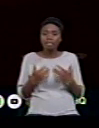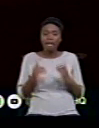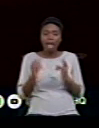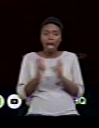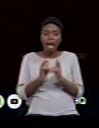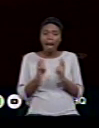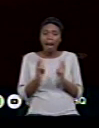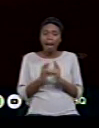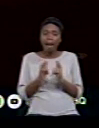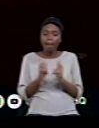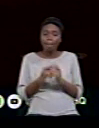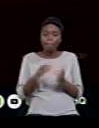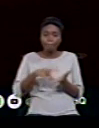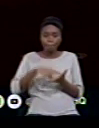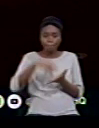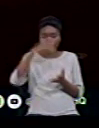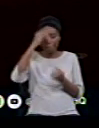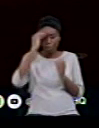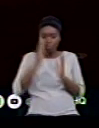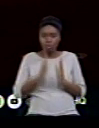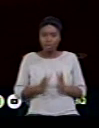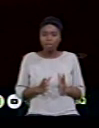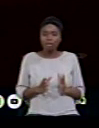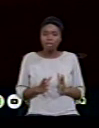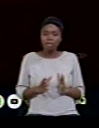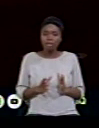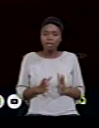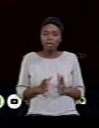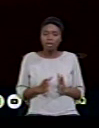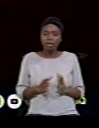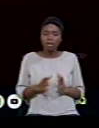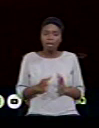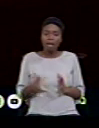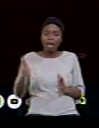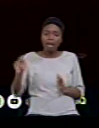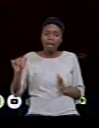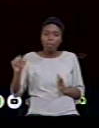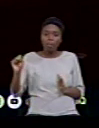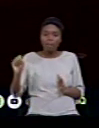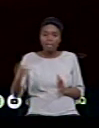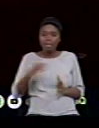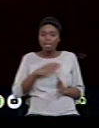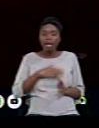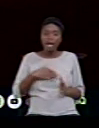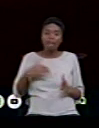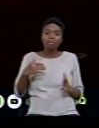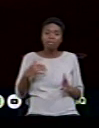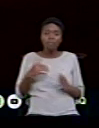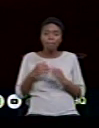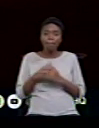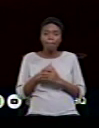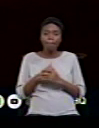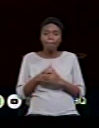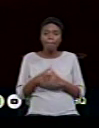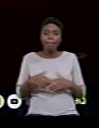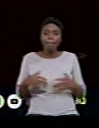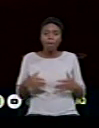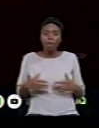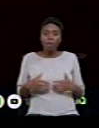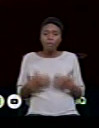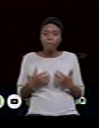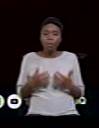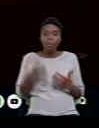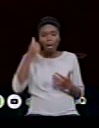campus students, CUPS members, and young adults on Saturday